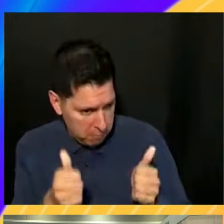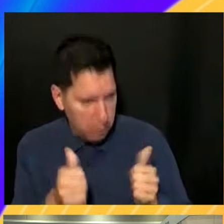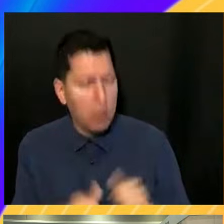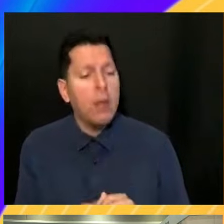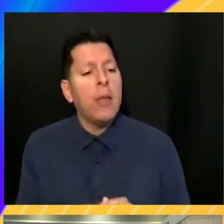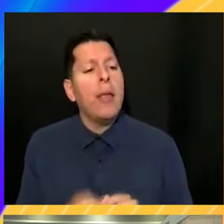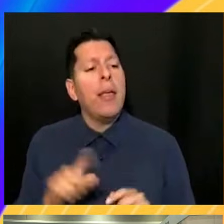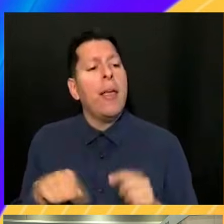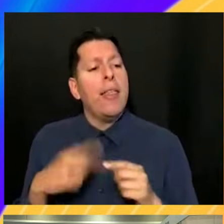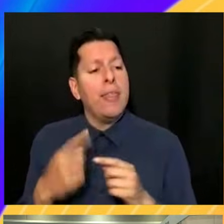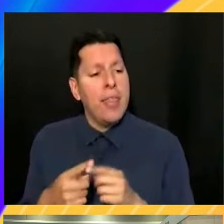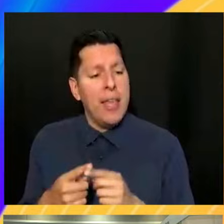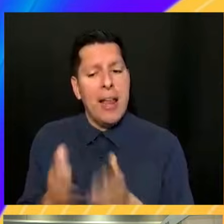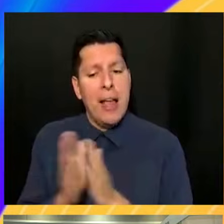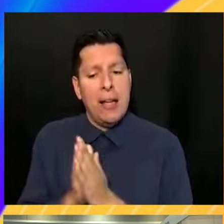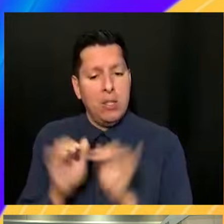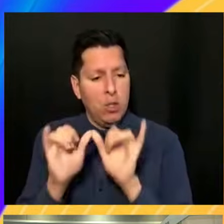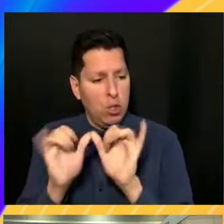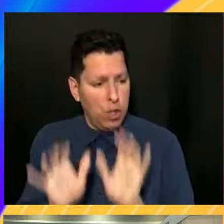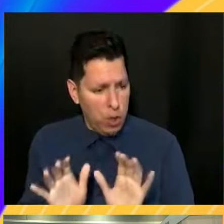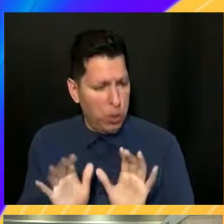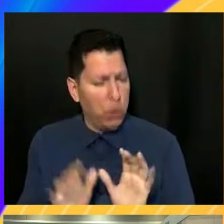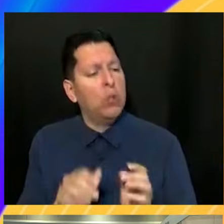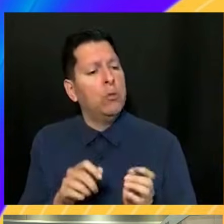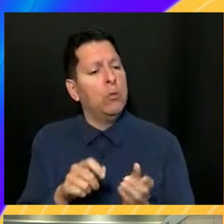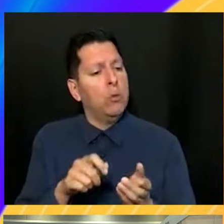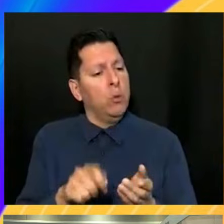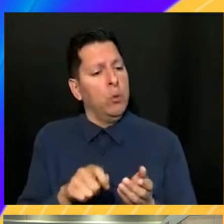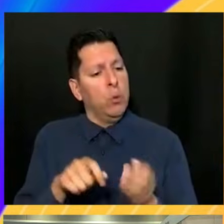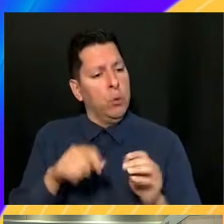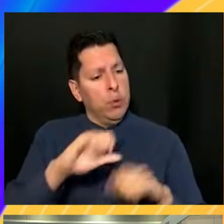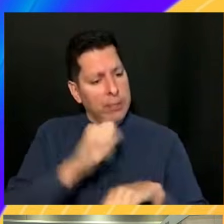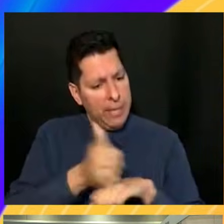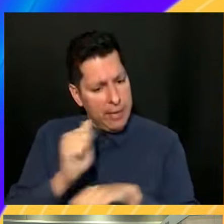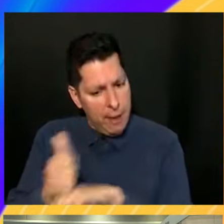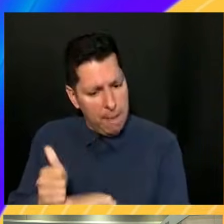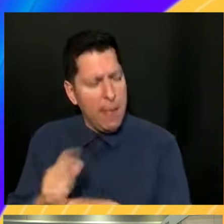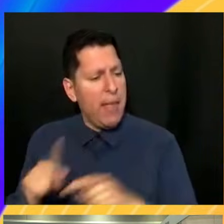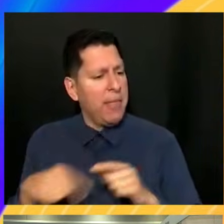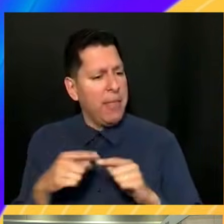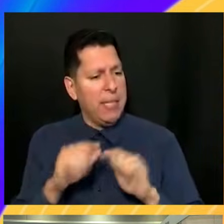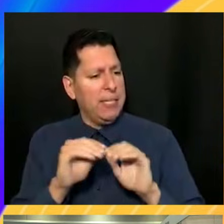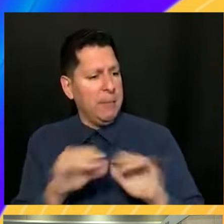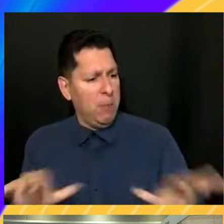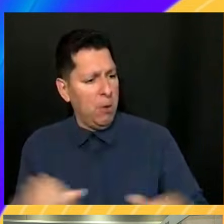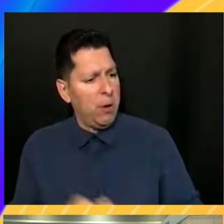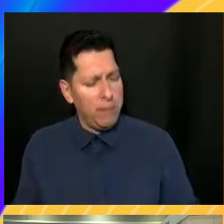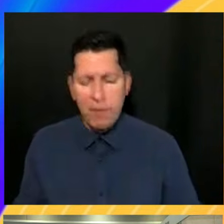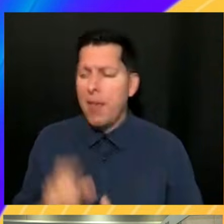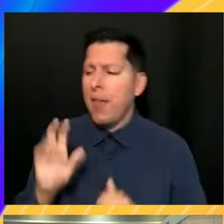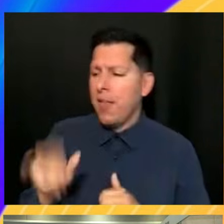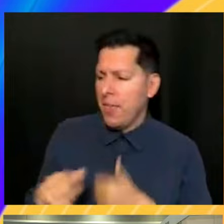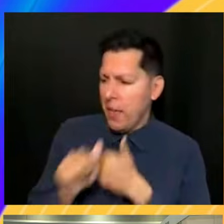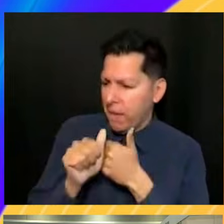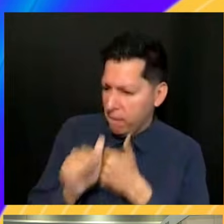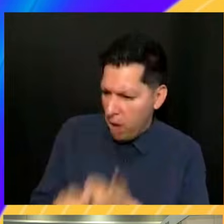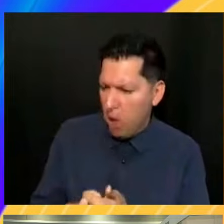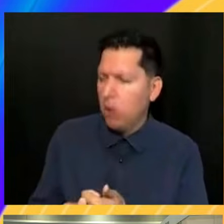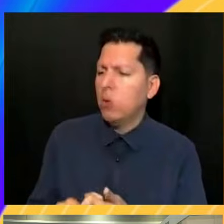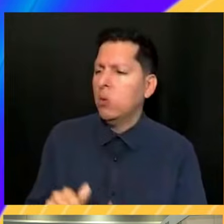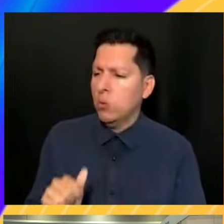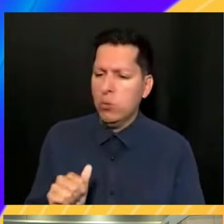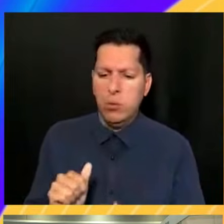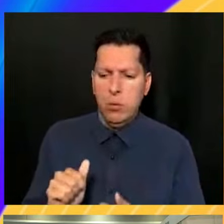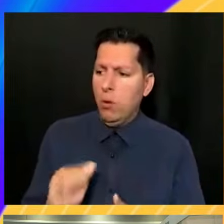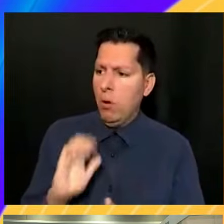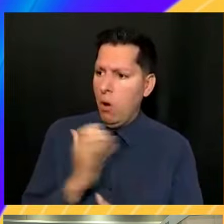the scripts to deploy it. Excellent. And that actually follows our multi-account strategy principles. You want to test and